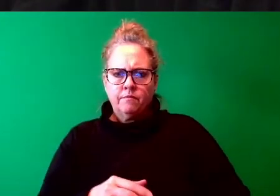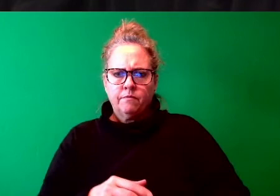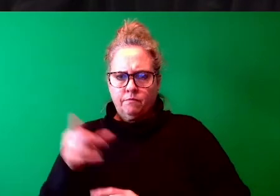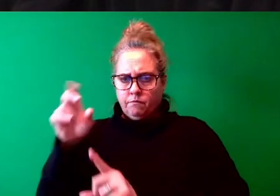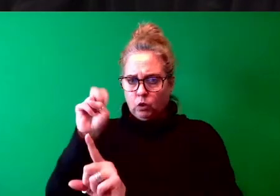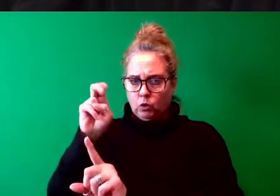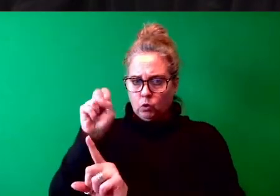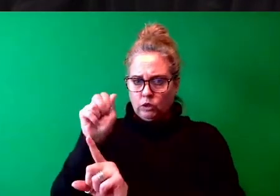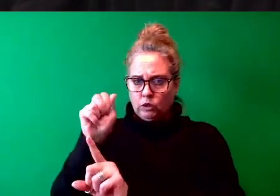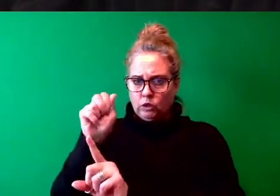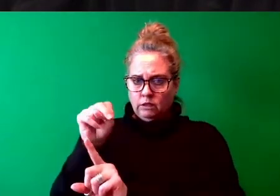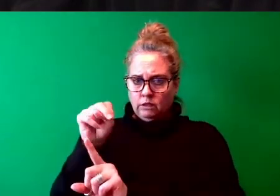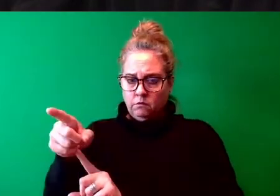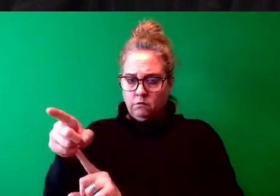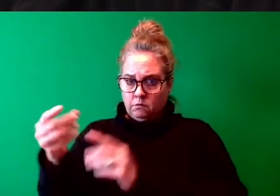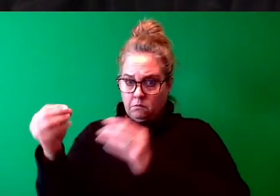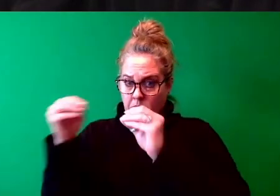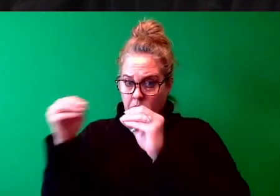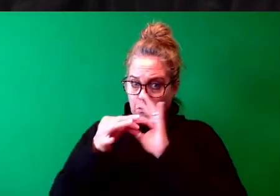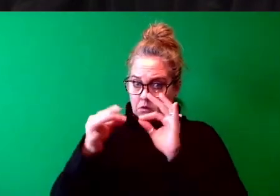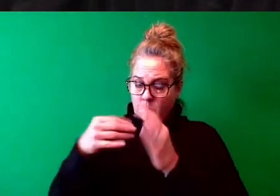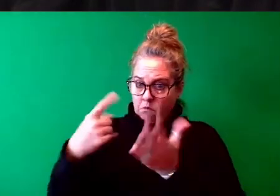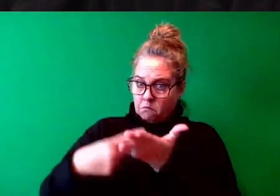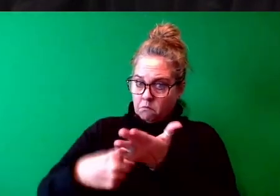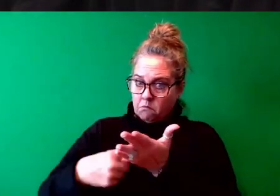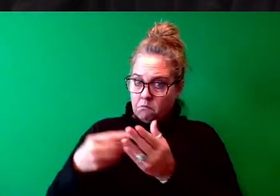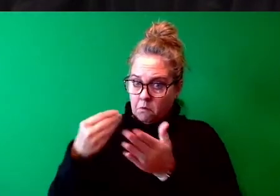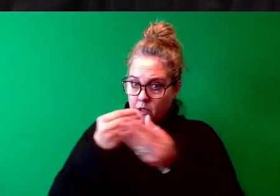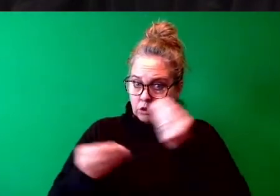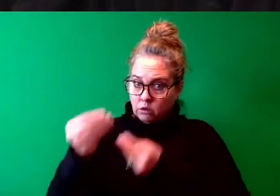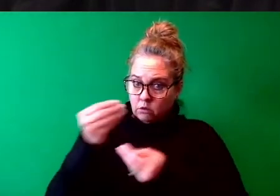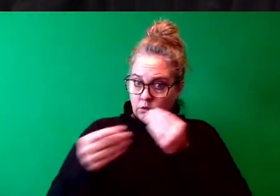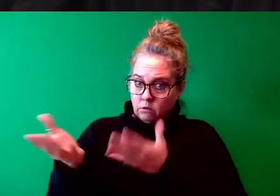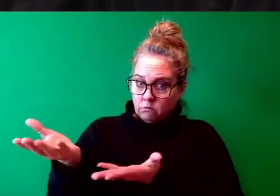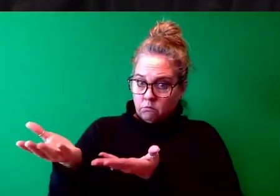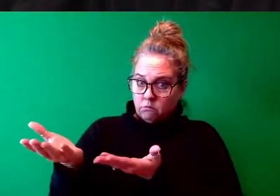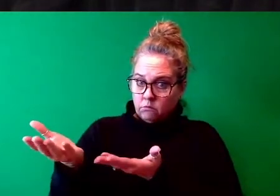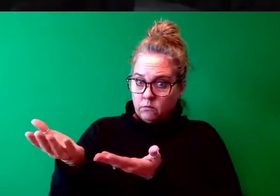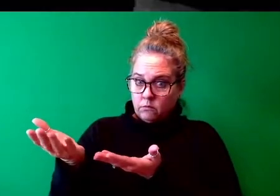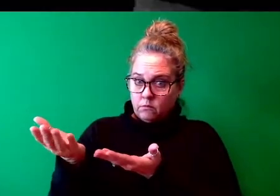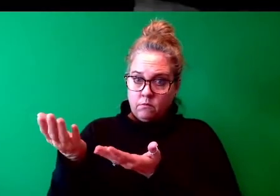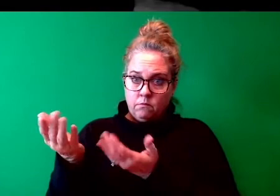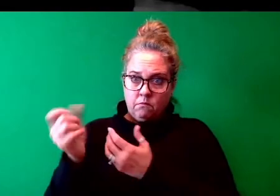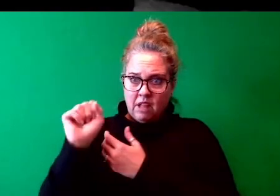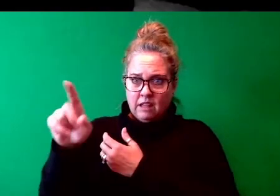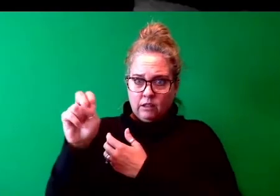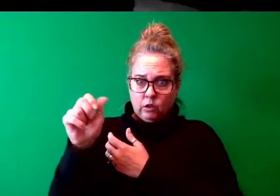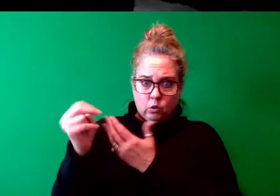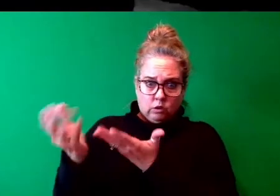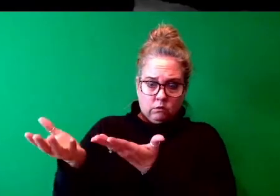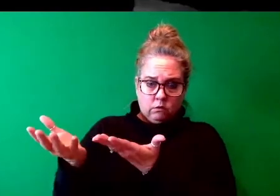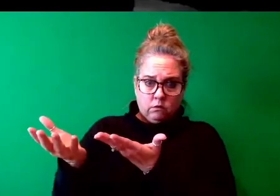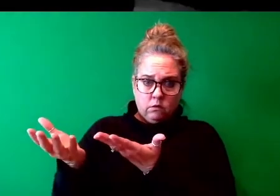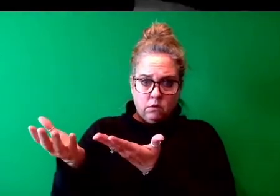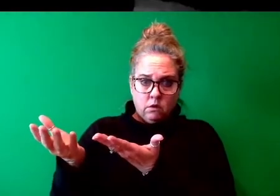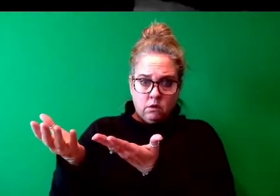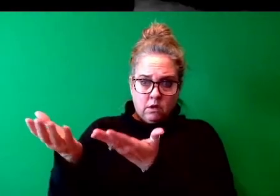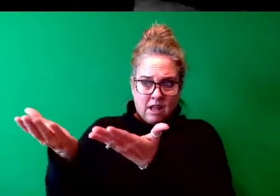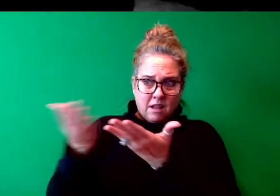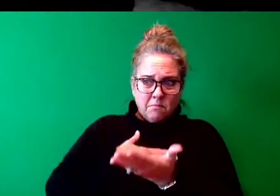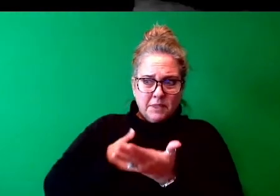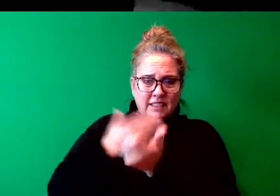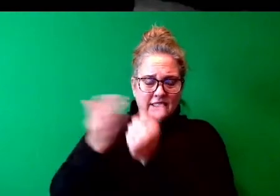One question, Susan, I may have misunderstood you, but please help me out with this. Did you say that some of those positions were going to